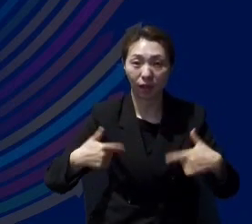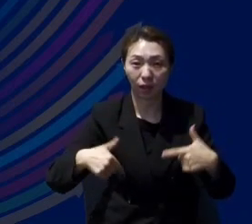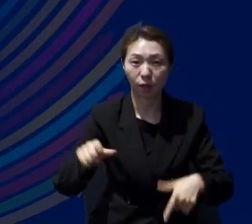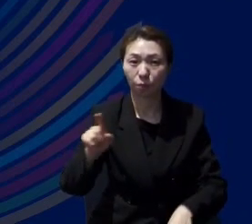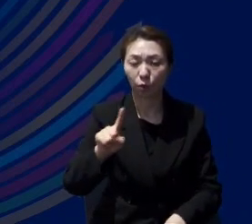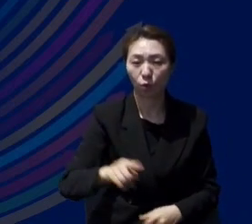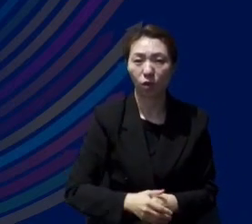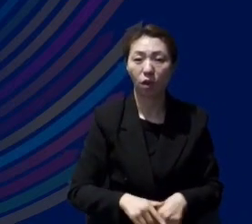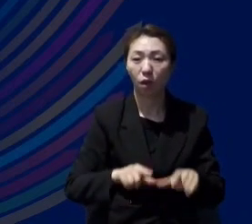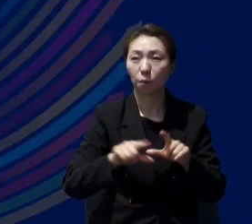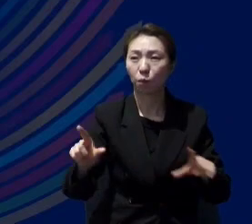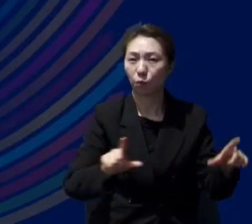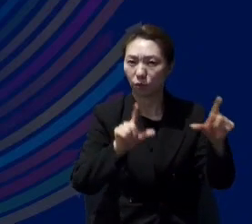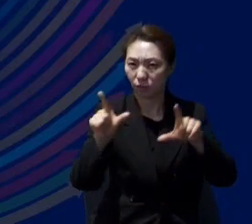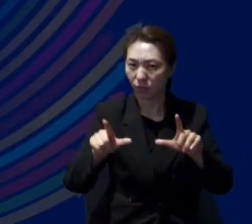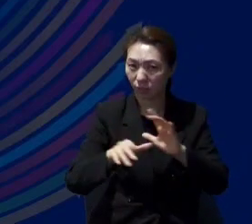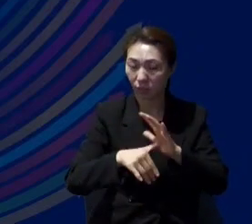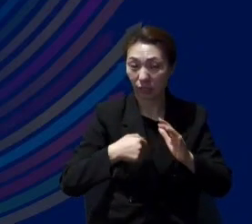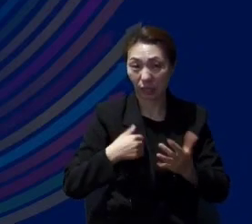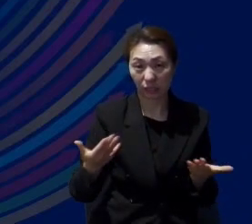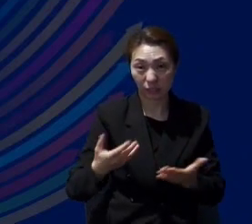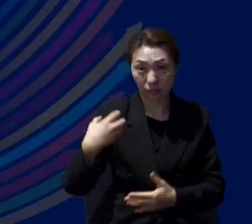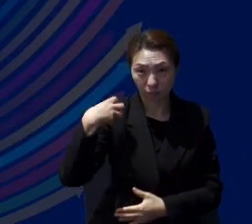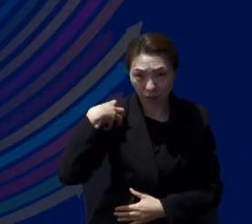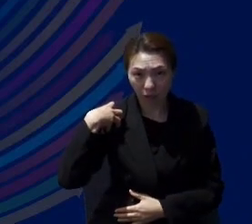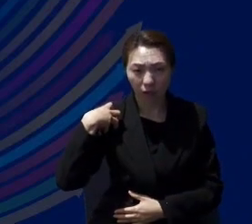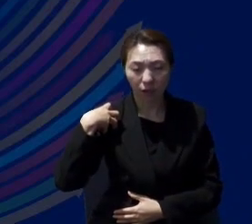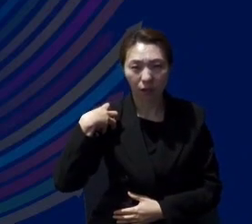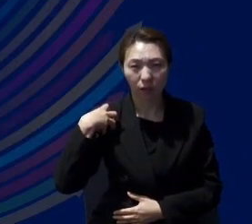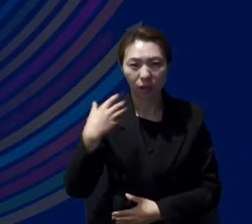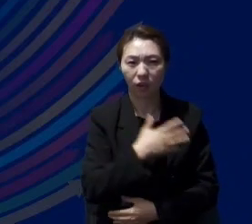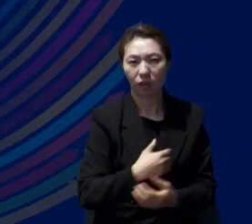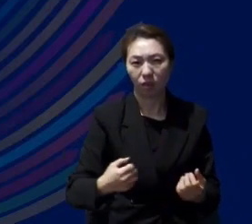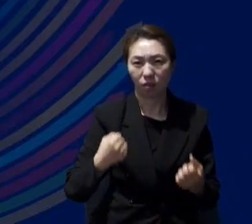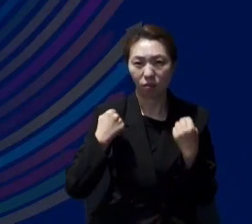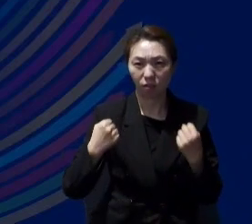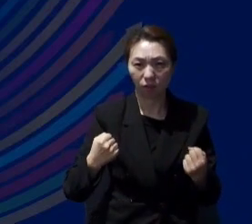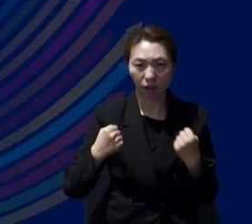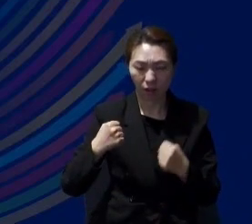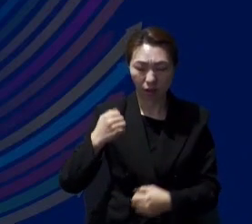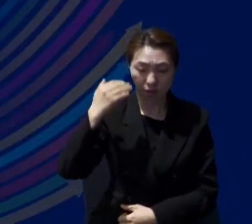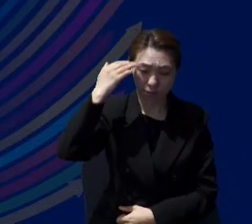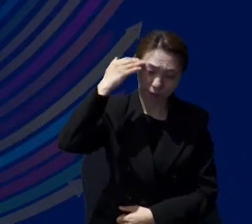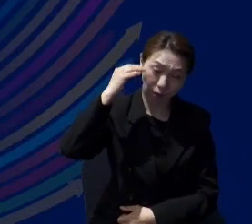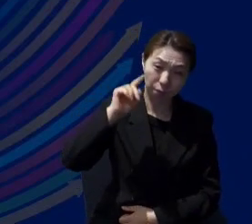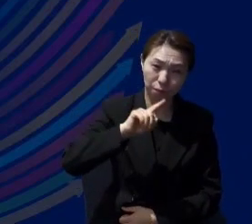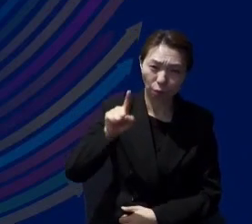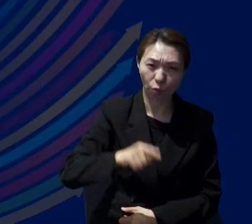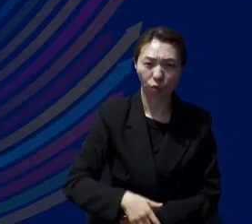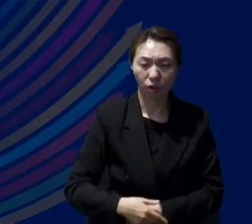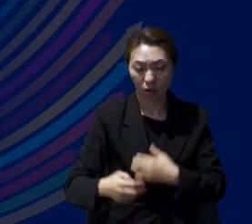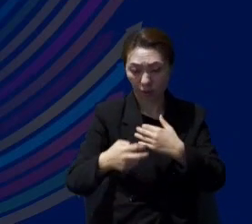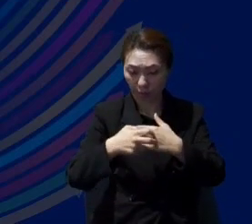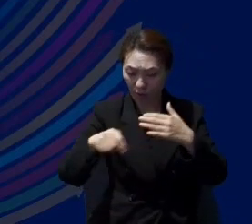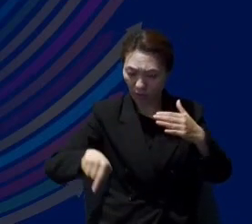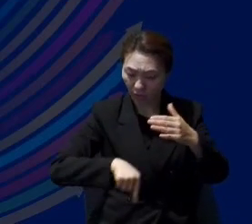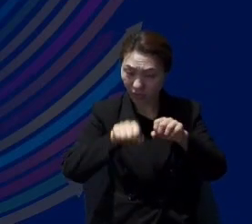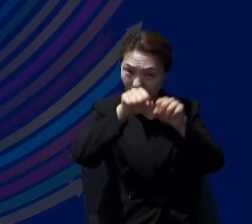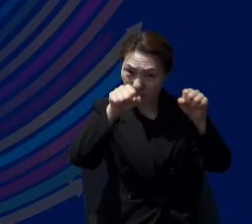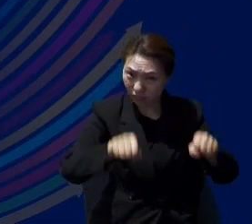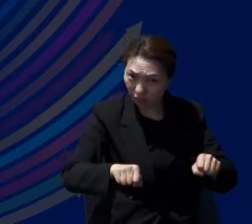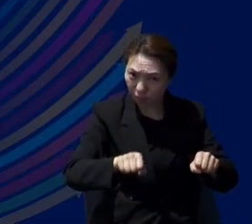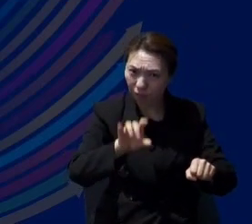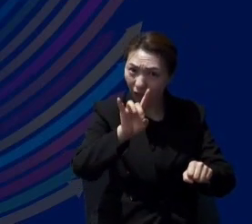of health are not entirely in the health complex, as wonderfully shown by the previous presentations. It is about social